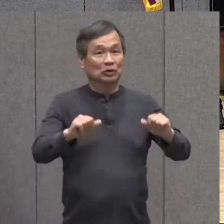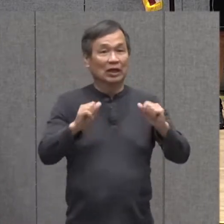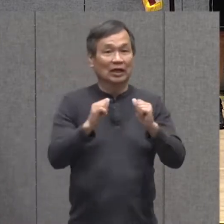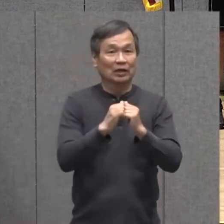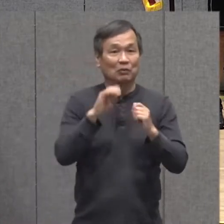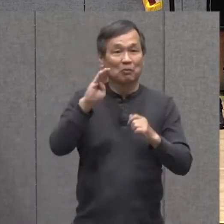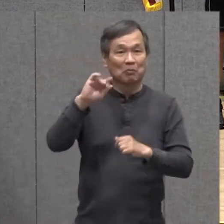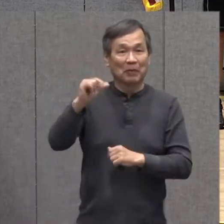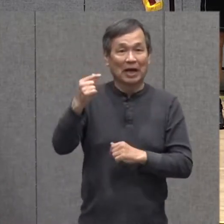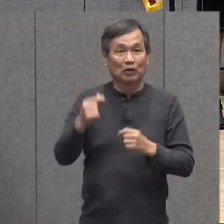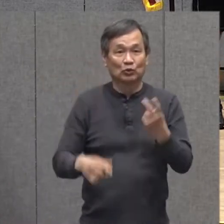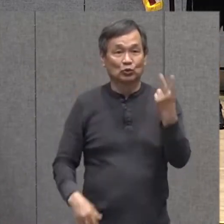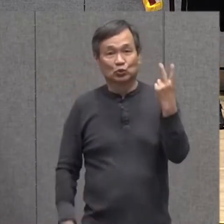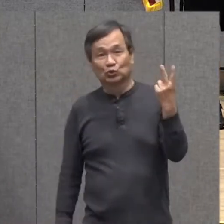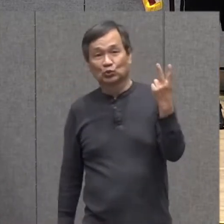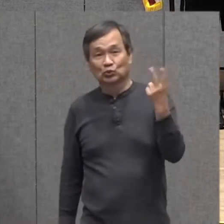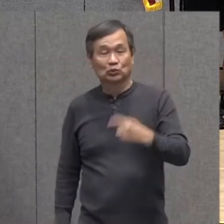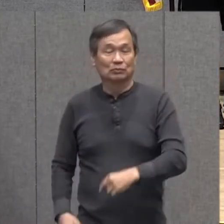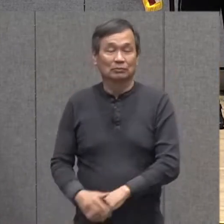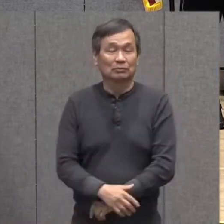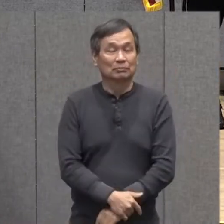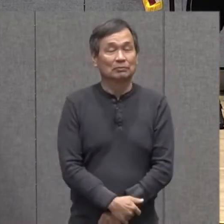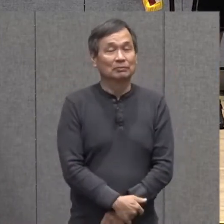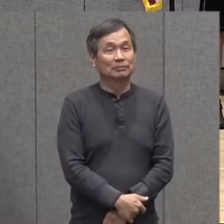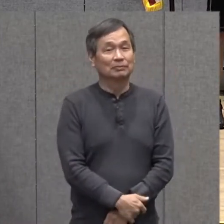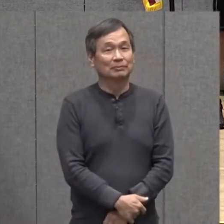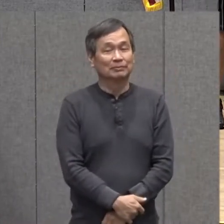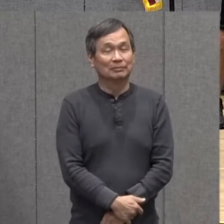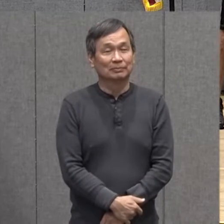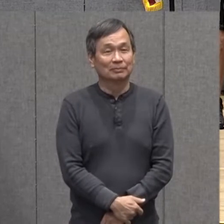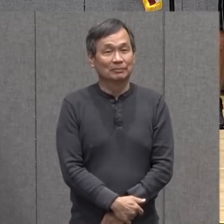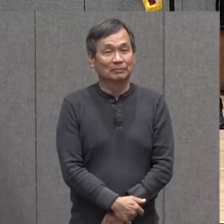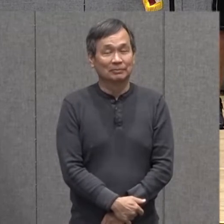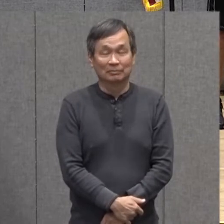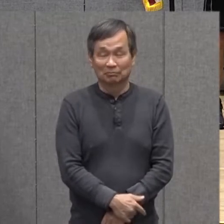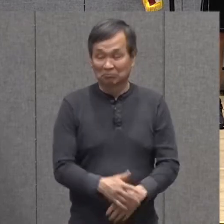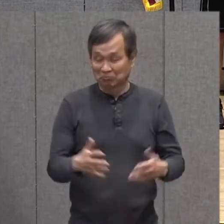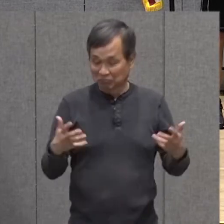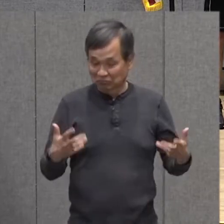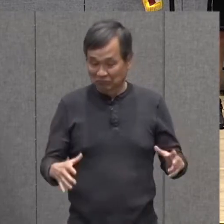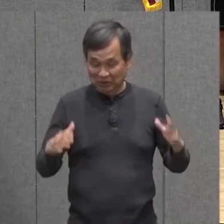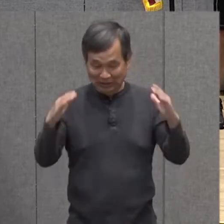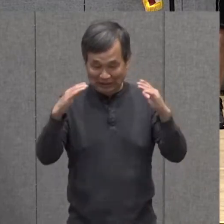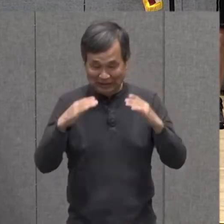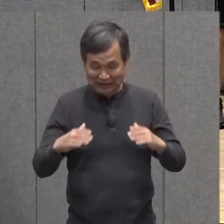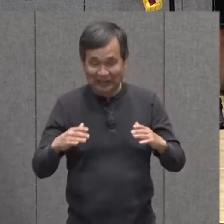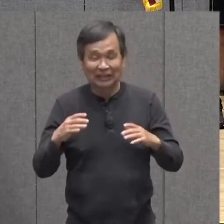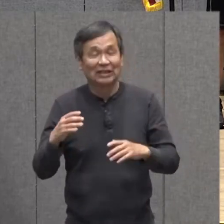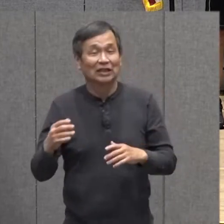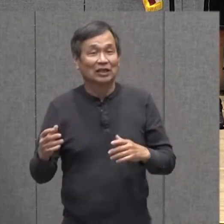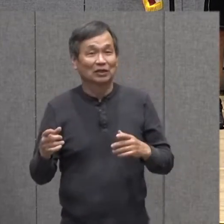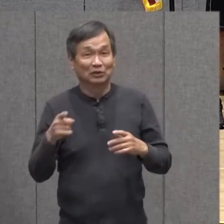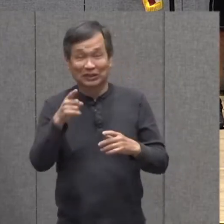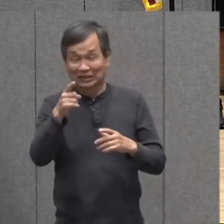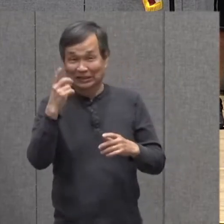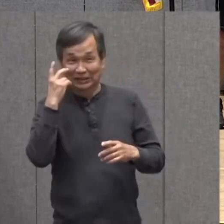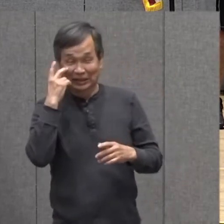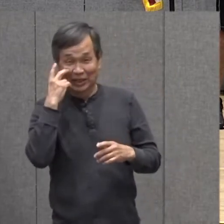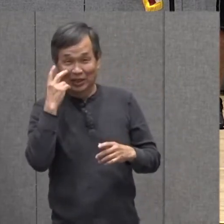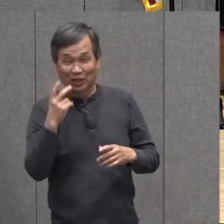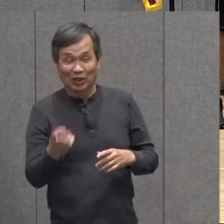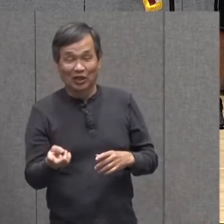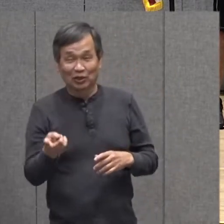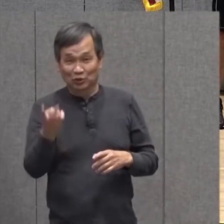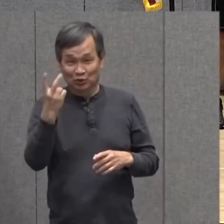desde abajo hacia arriba, pero ahora usando dos bolsas. From there, we did a juggling challenge, two bags with just